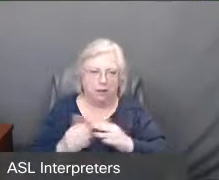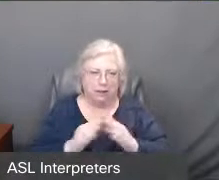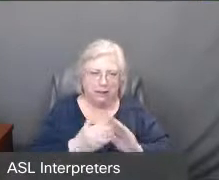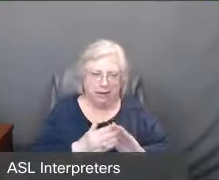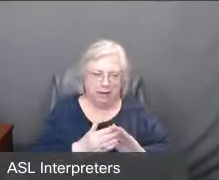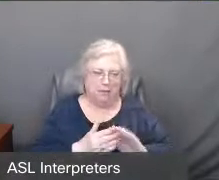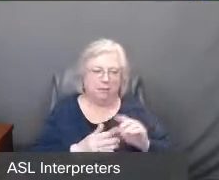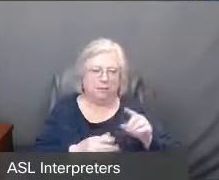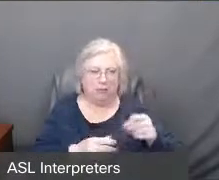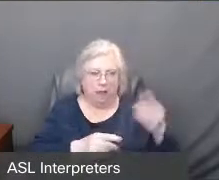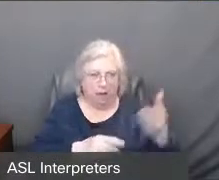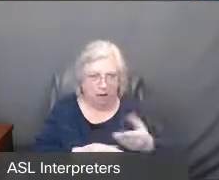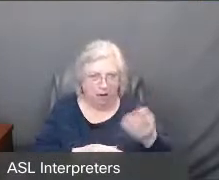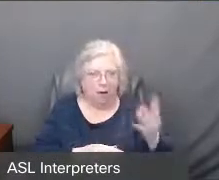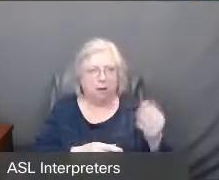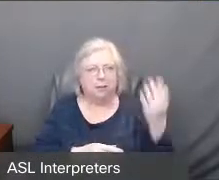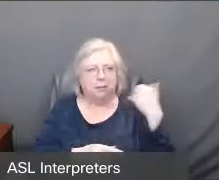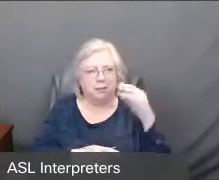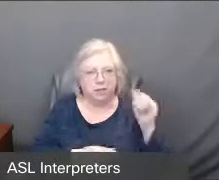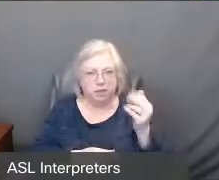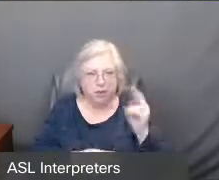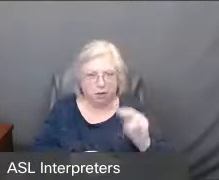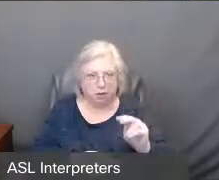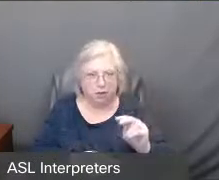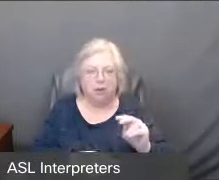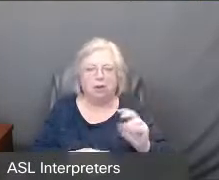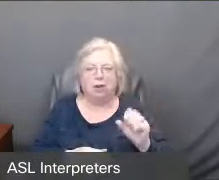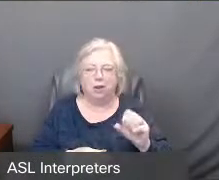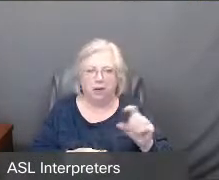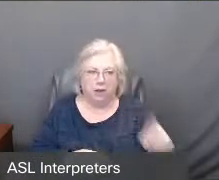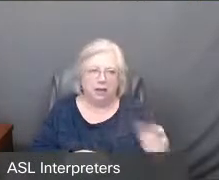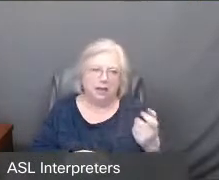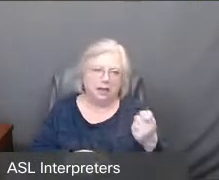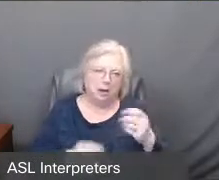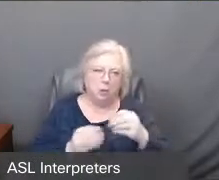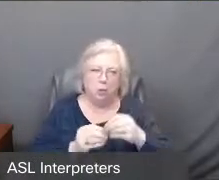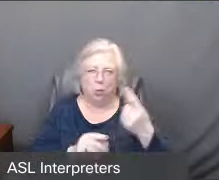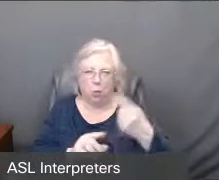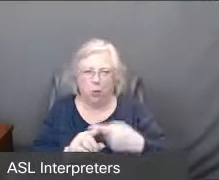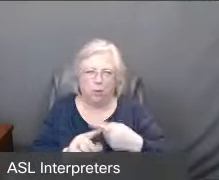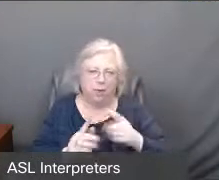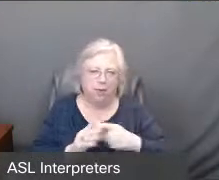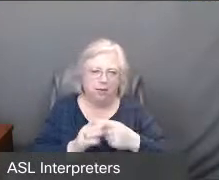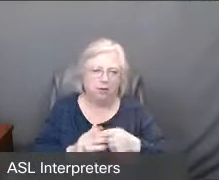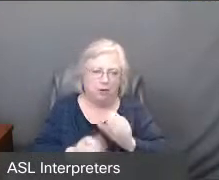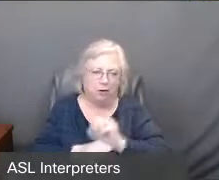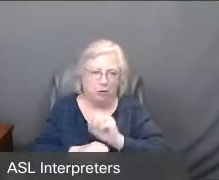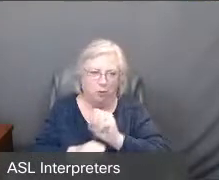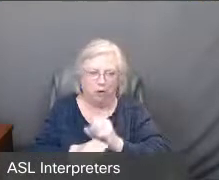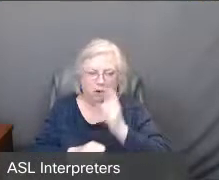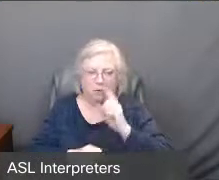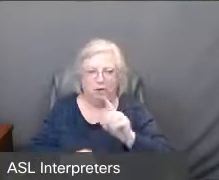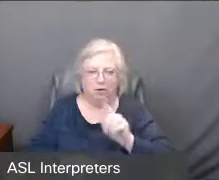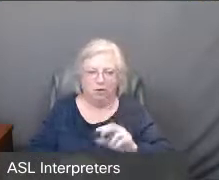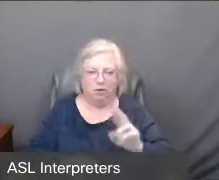in January, so he's a little over a month into working for the city of Little